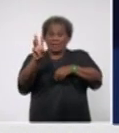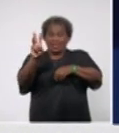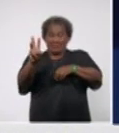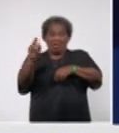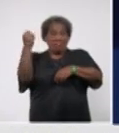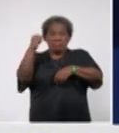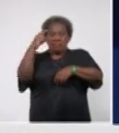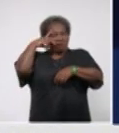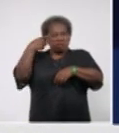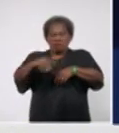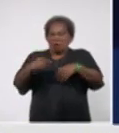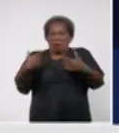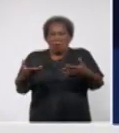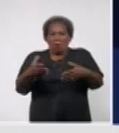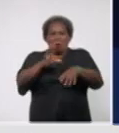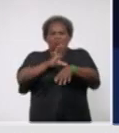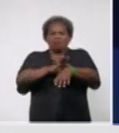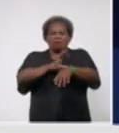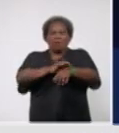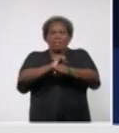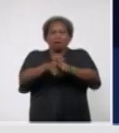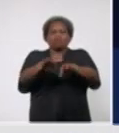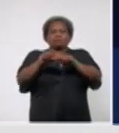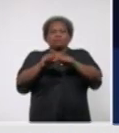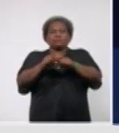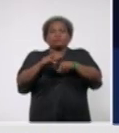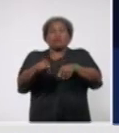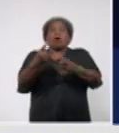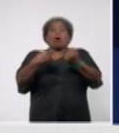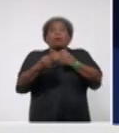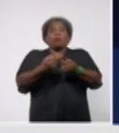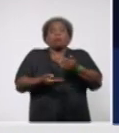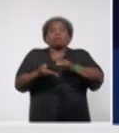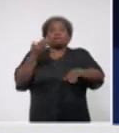reported over the last 15 days is still being investigated.